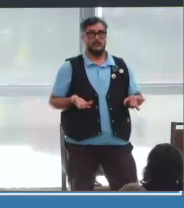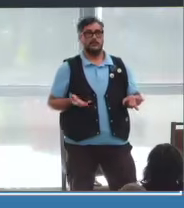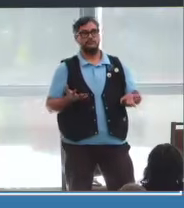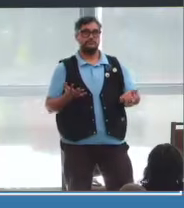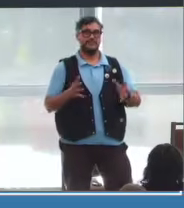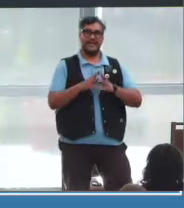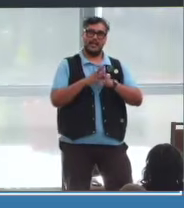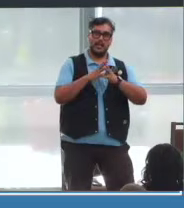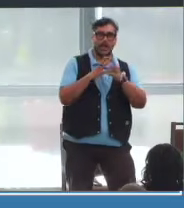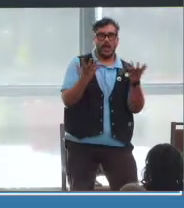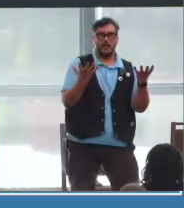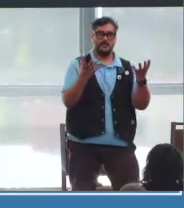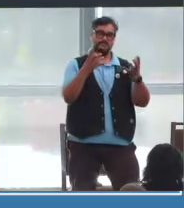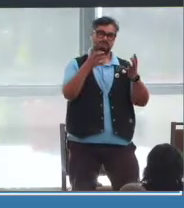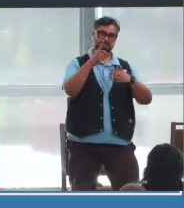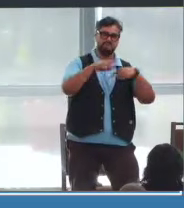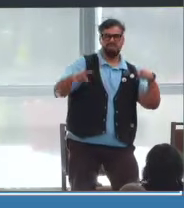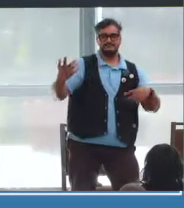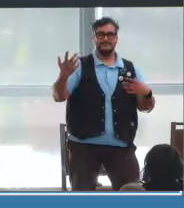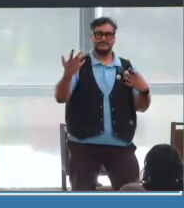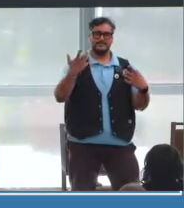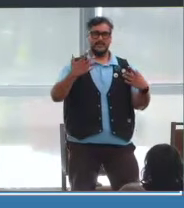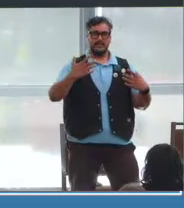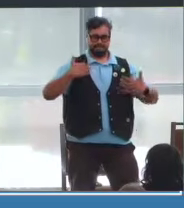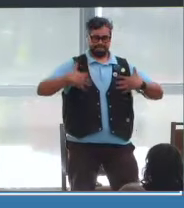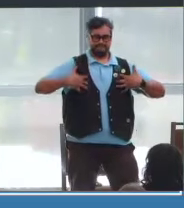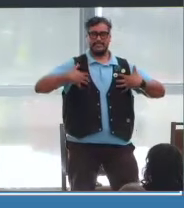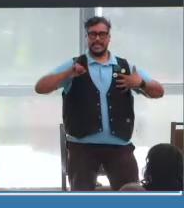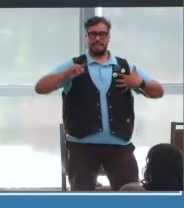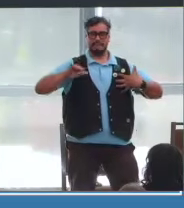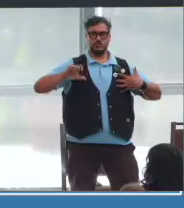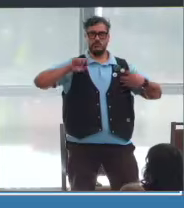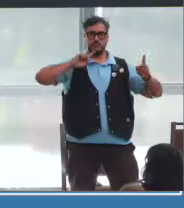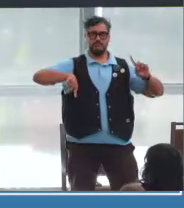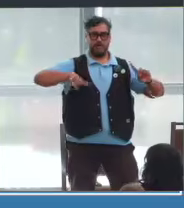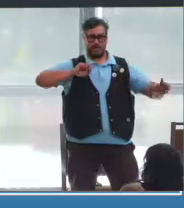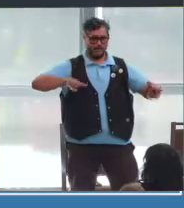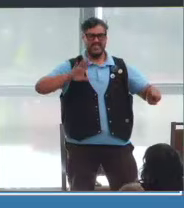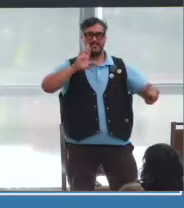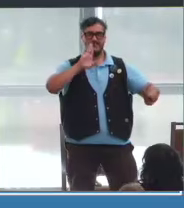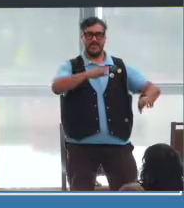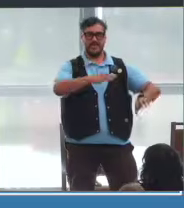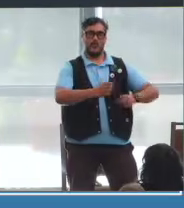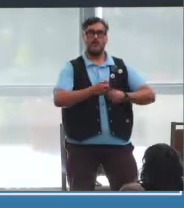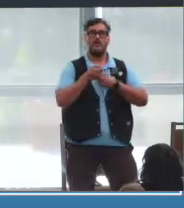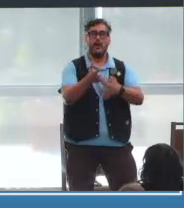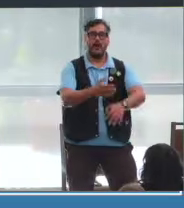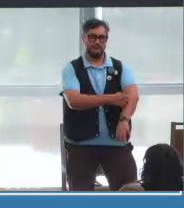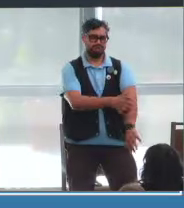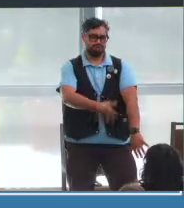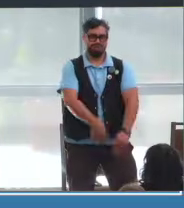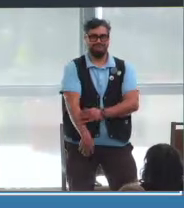lots of abnormal immune responses that lead to inflammation and